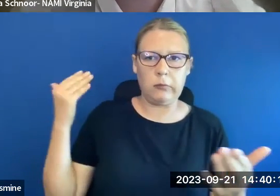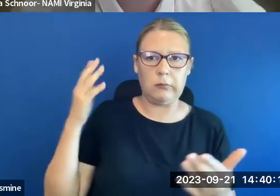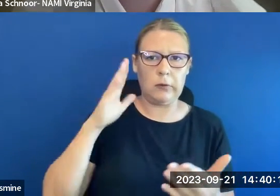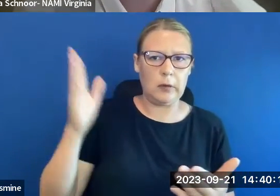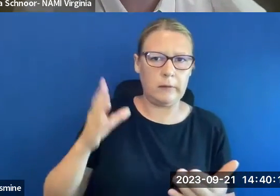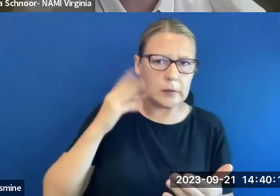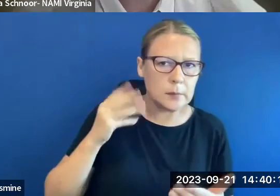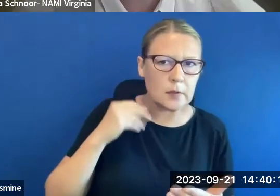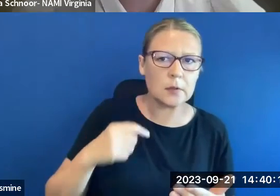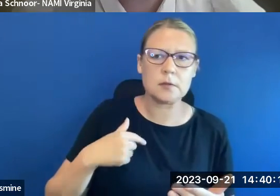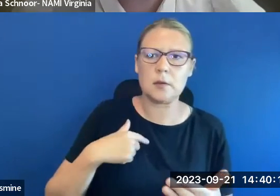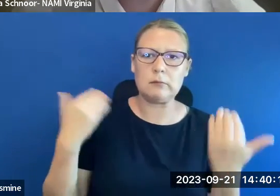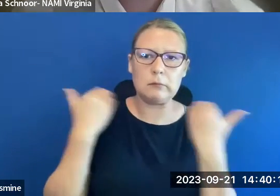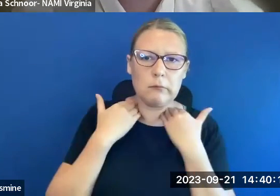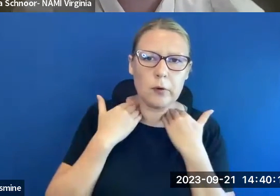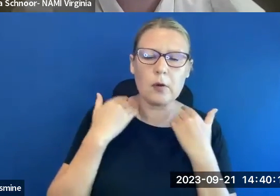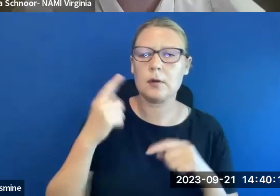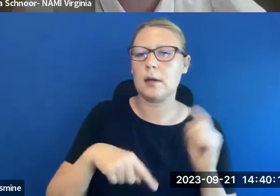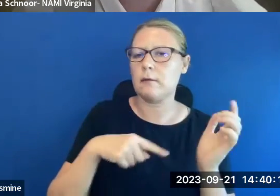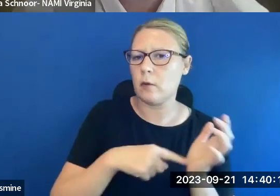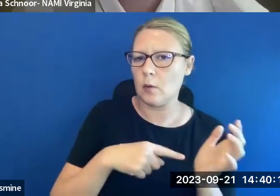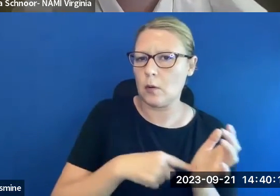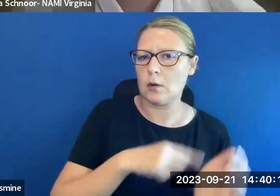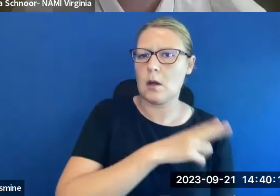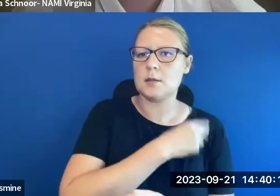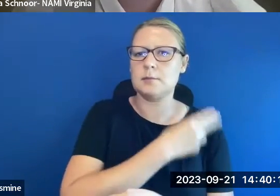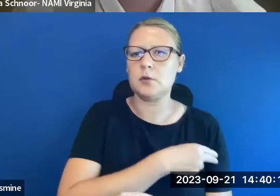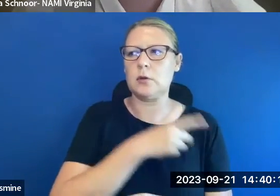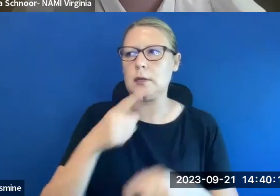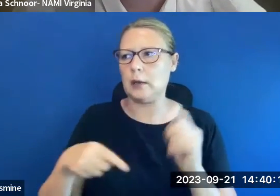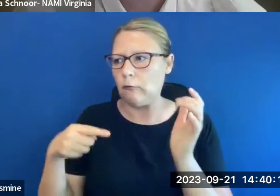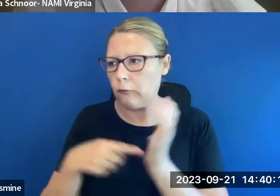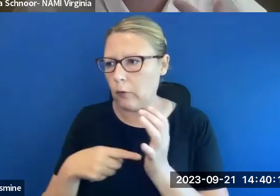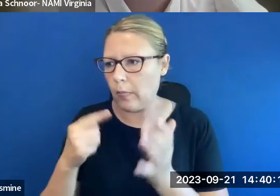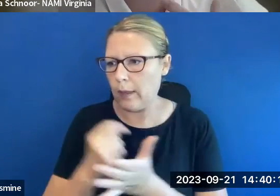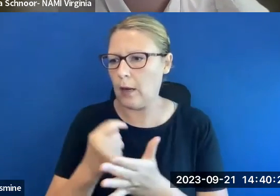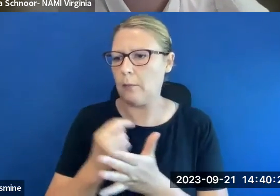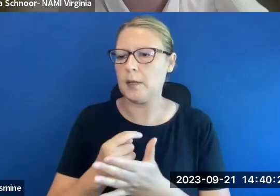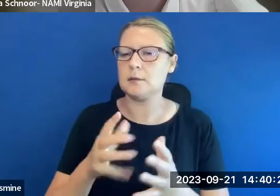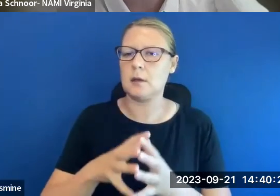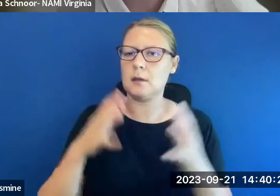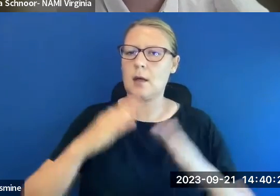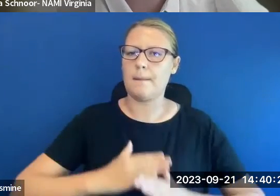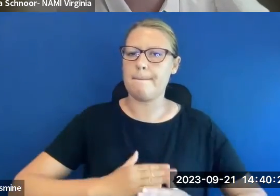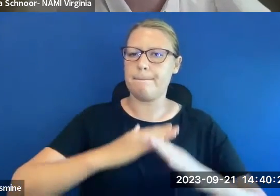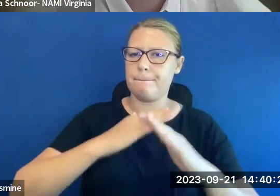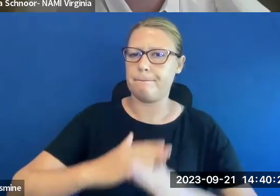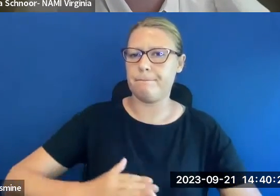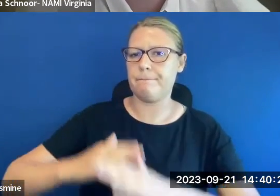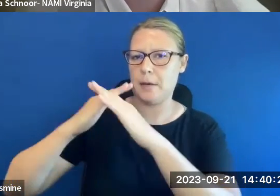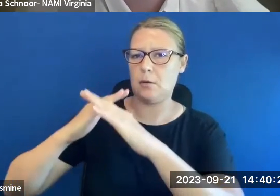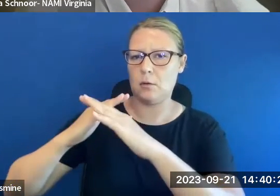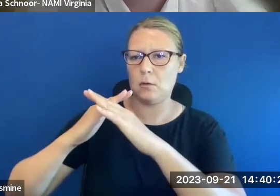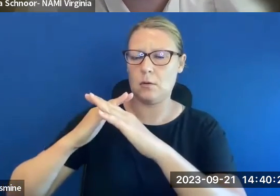set to pay hospital bills for a long, because there are a lot of barriers to accessing that can